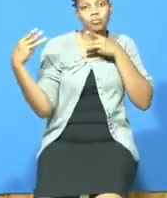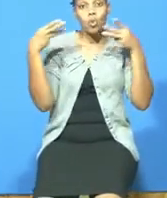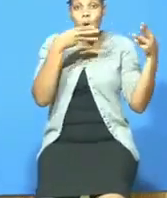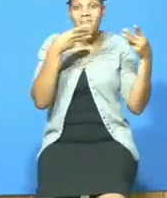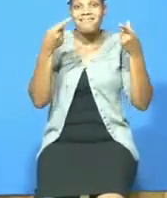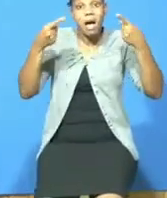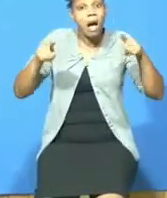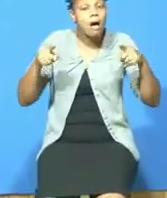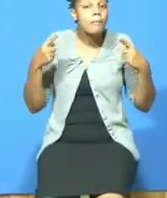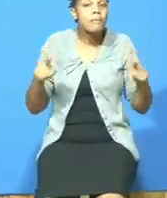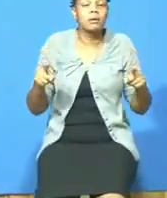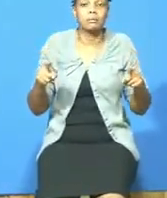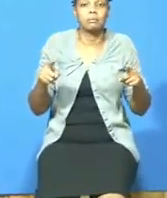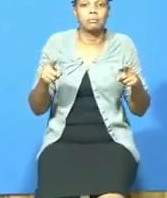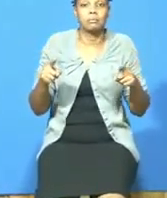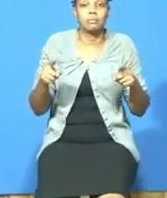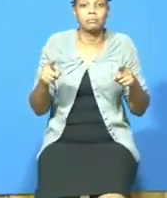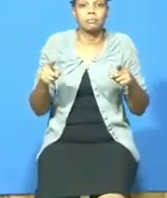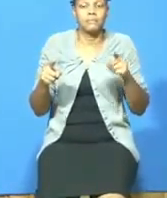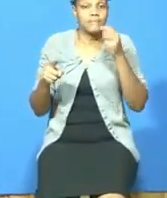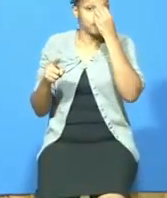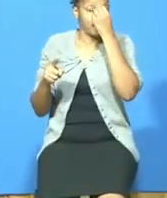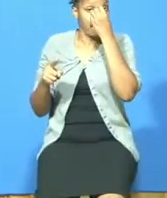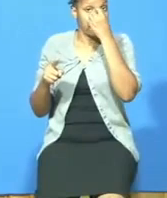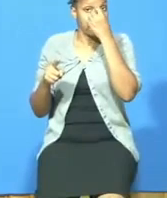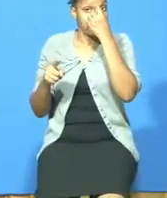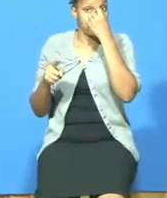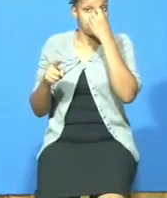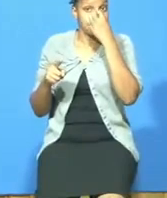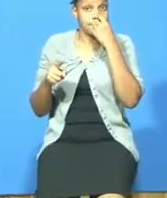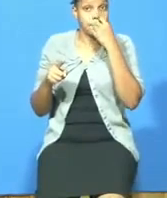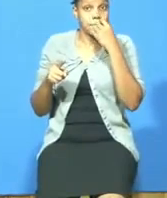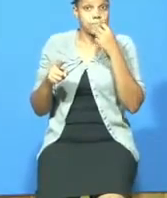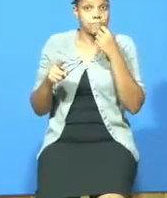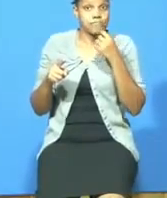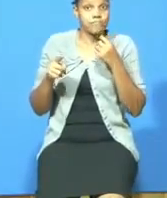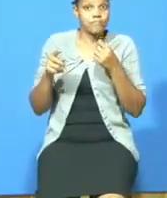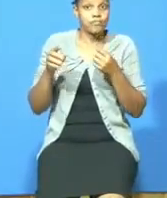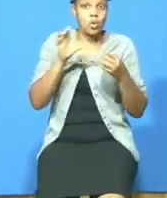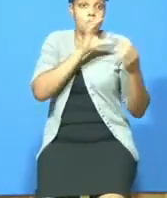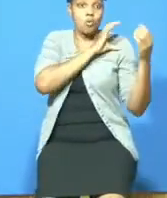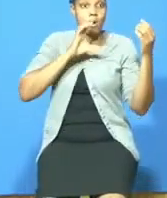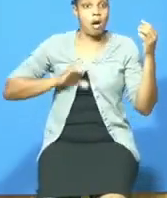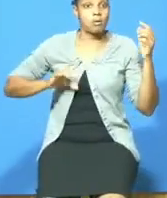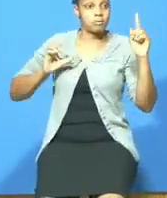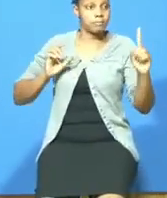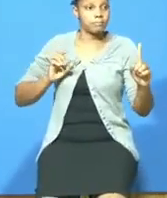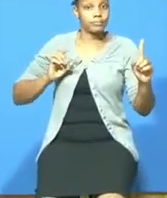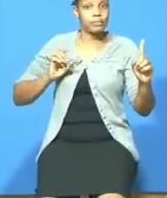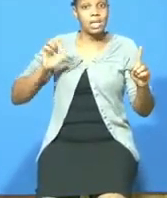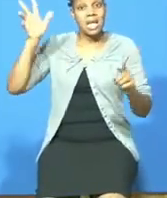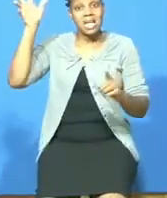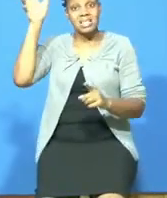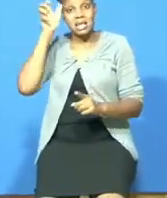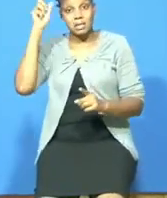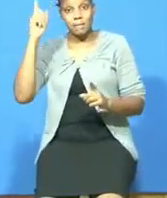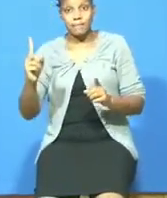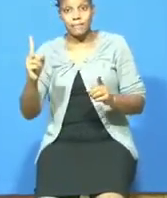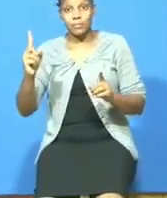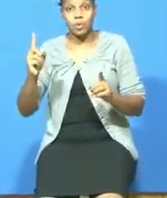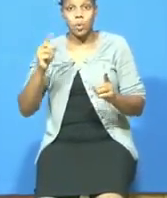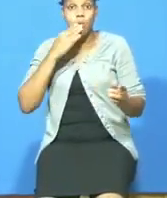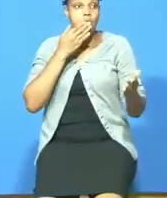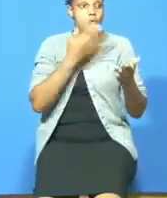a warfare that is in place. Christ and Satan, good and evil, and